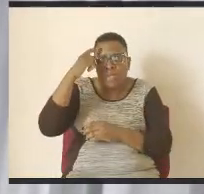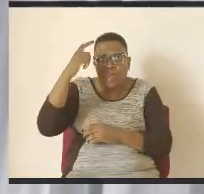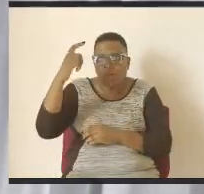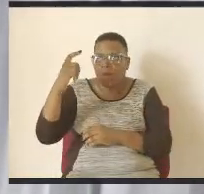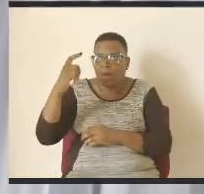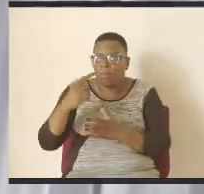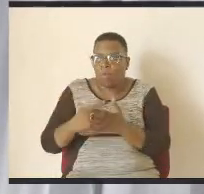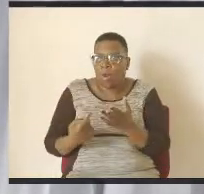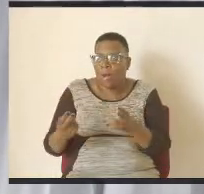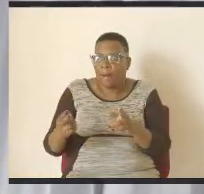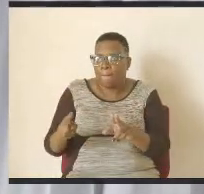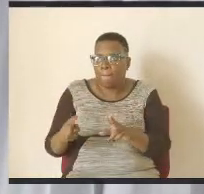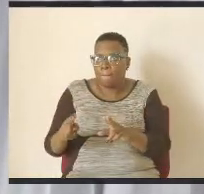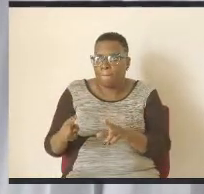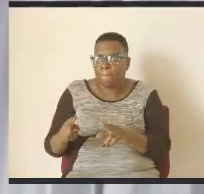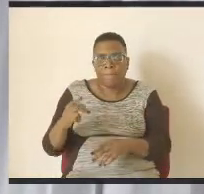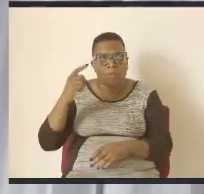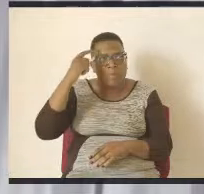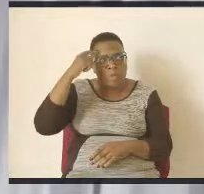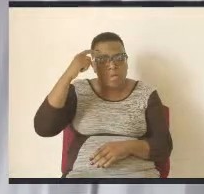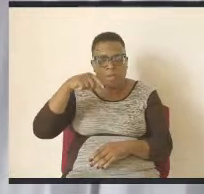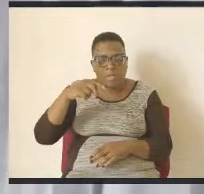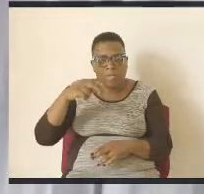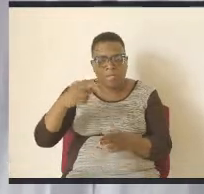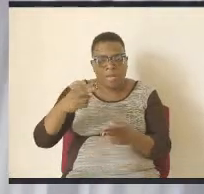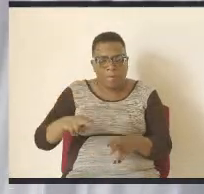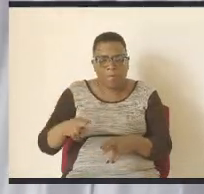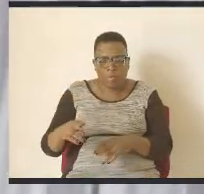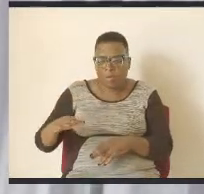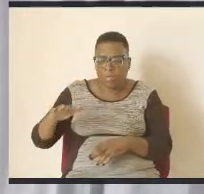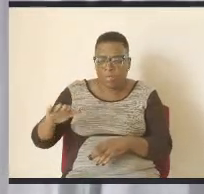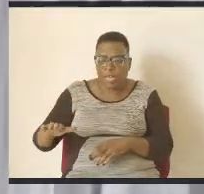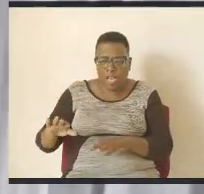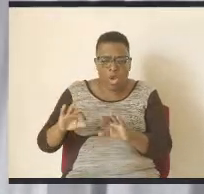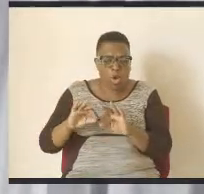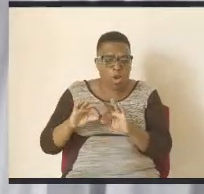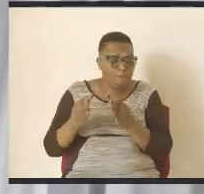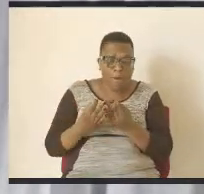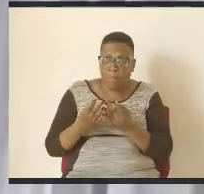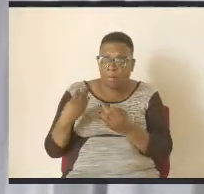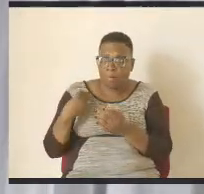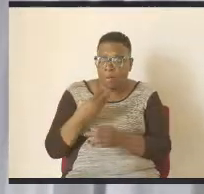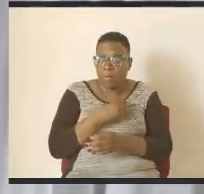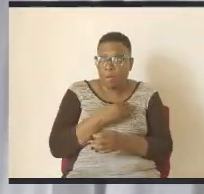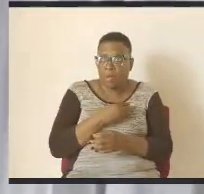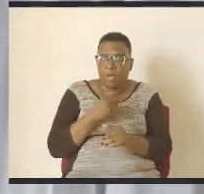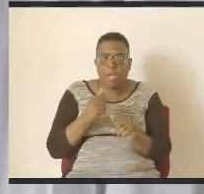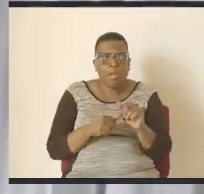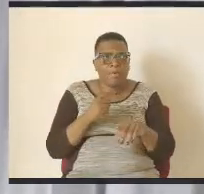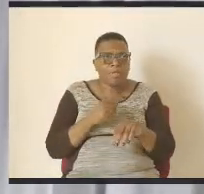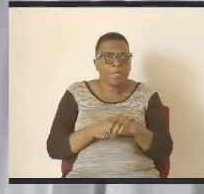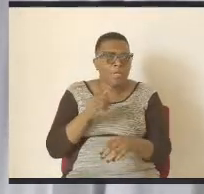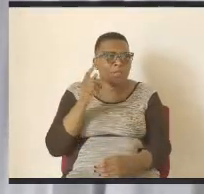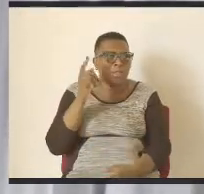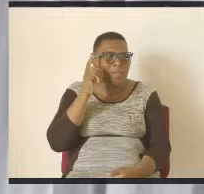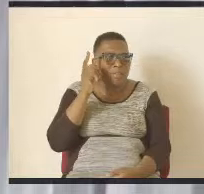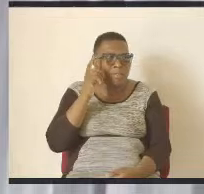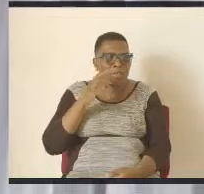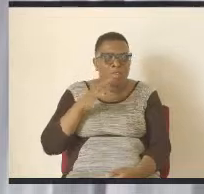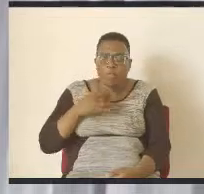says, this happened to my child or this happened to my family member. And every time you listen to them speak,